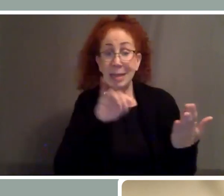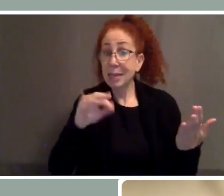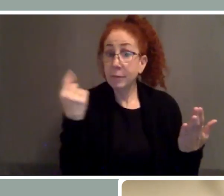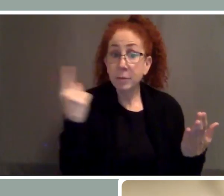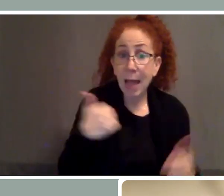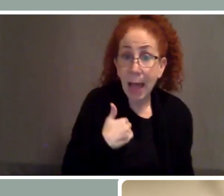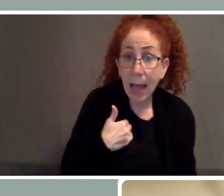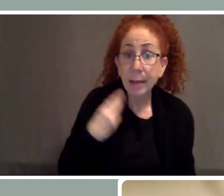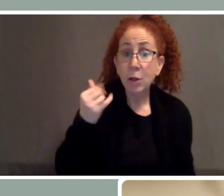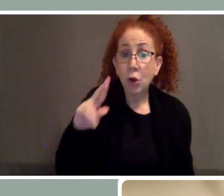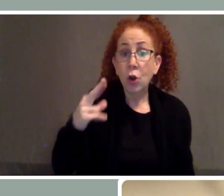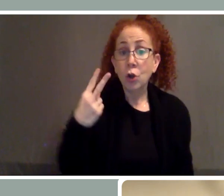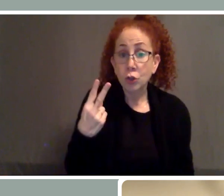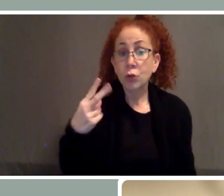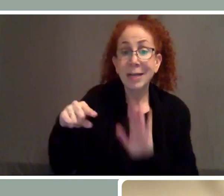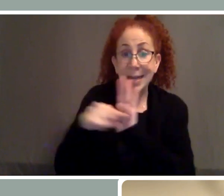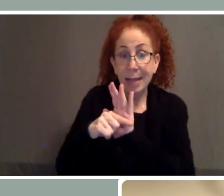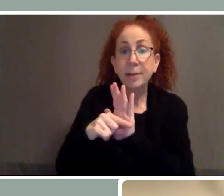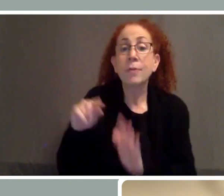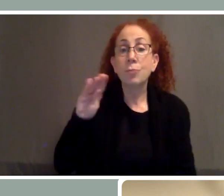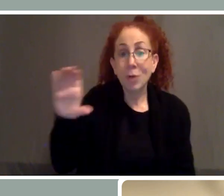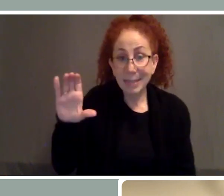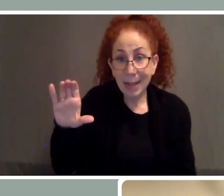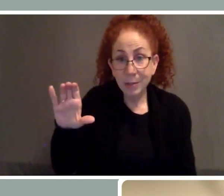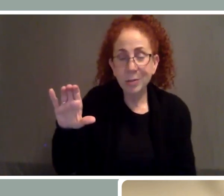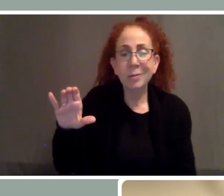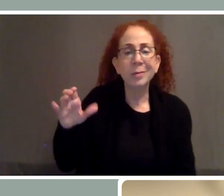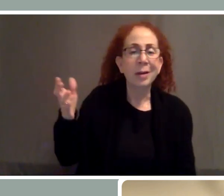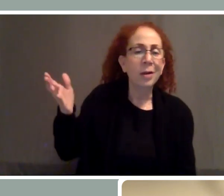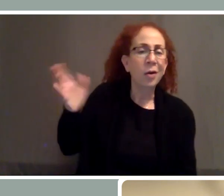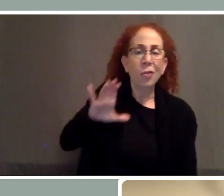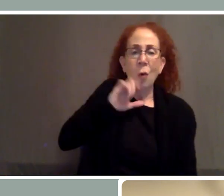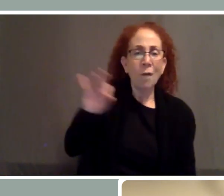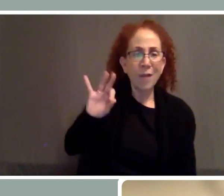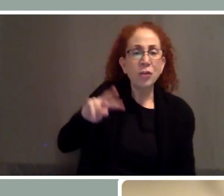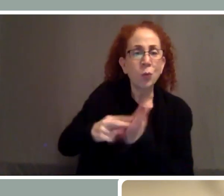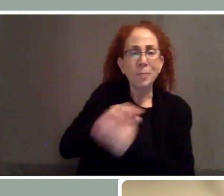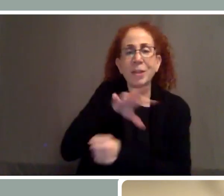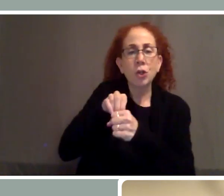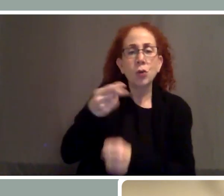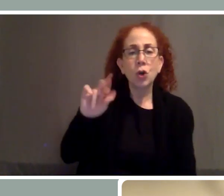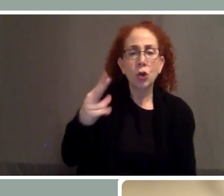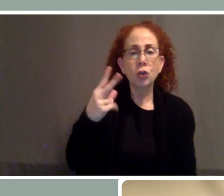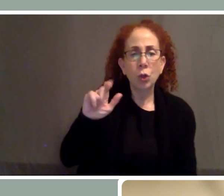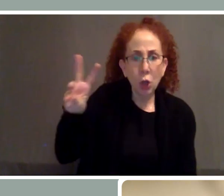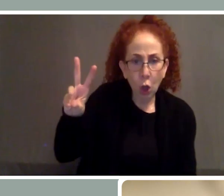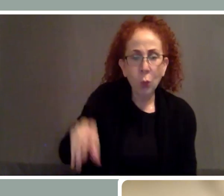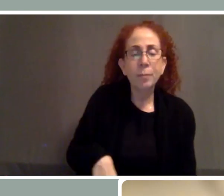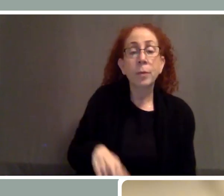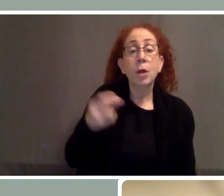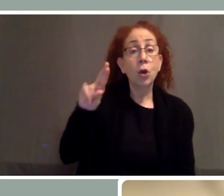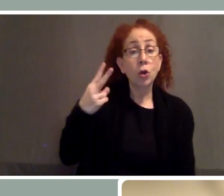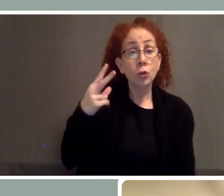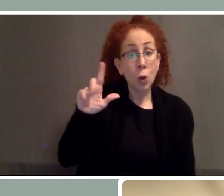has HER2 negative breast cancer, and that we mean by old school HER2 negative, so includes HER2 low. So HER2 low